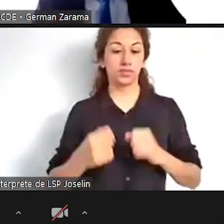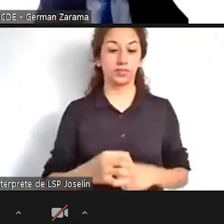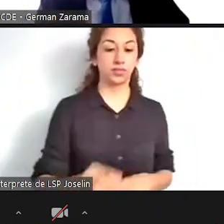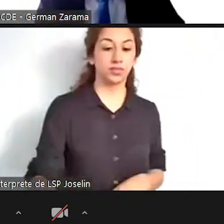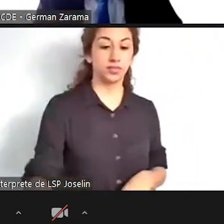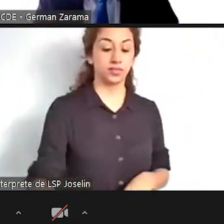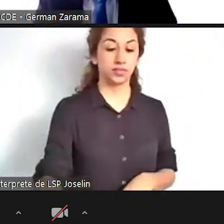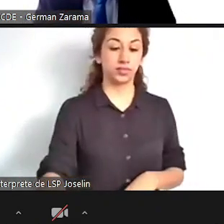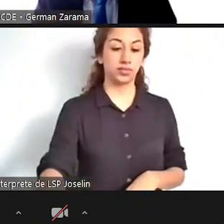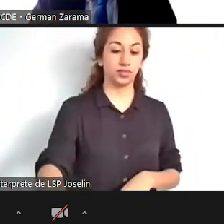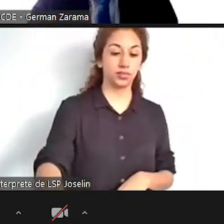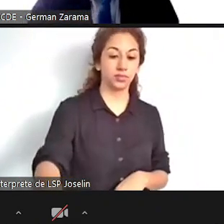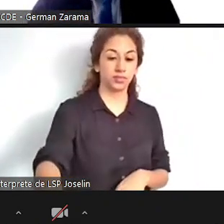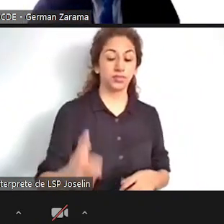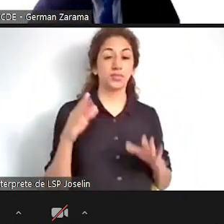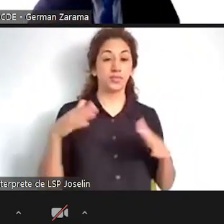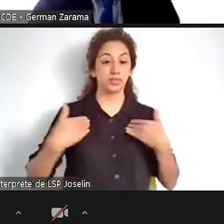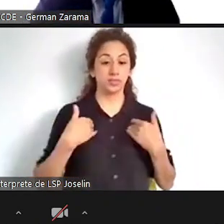impact